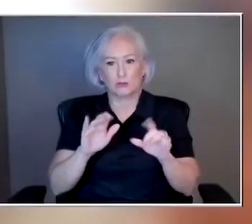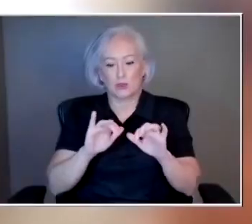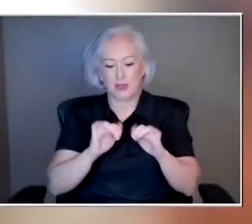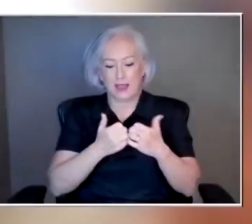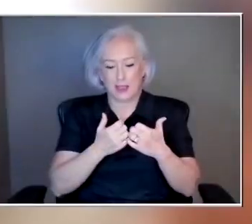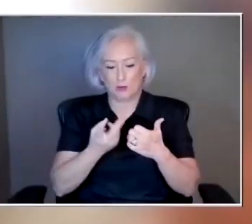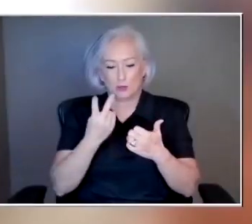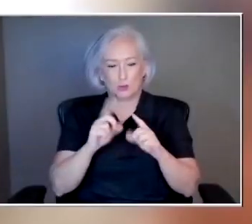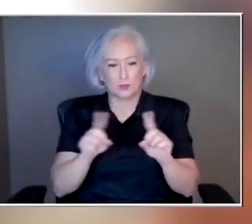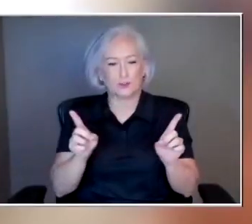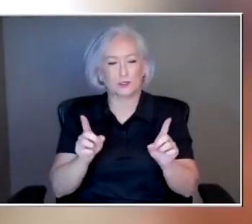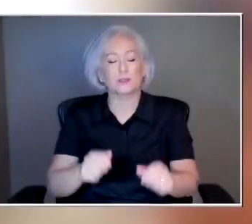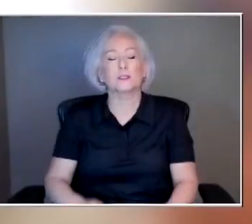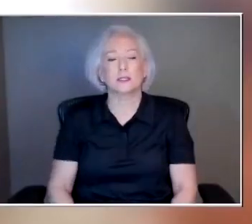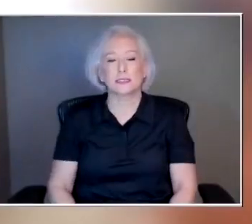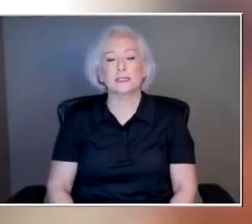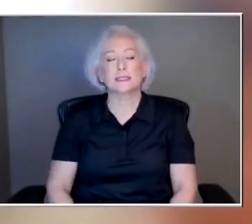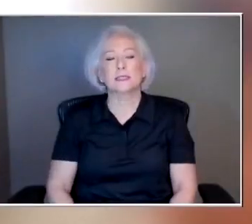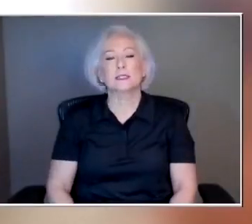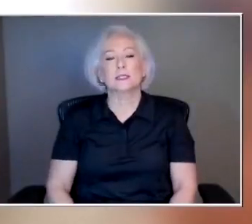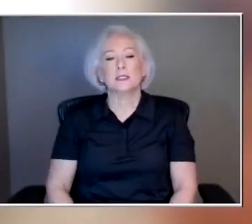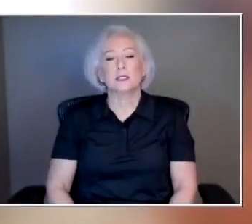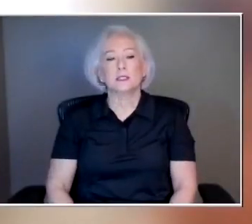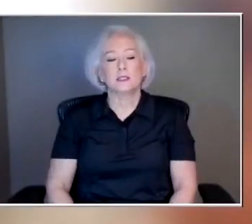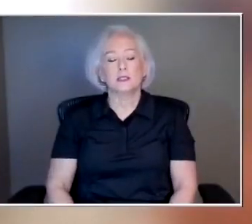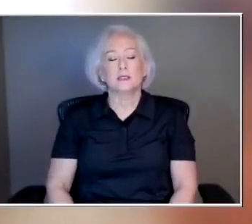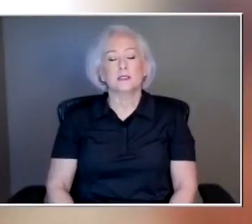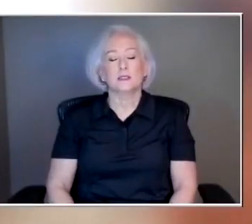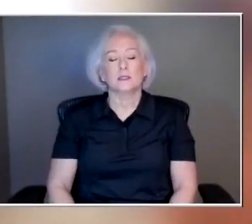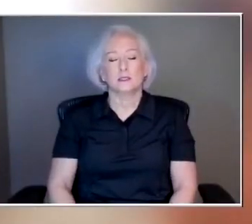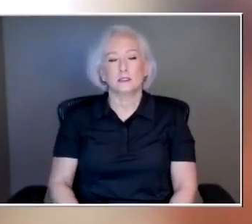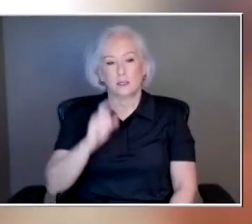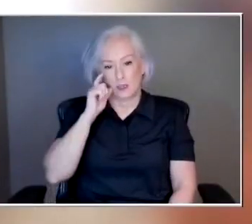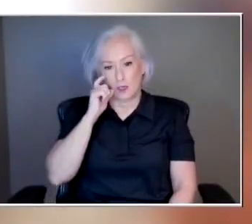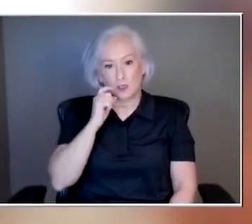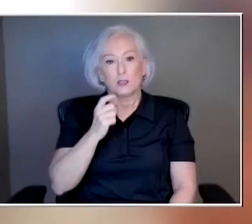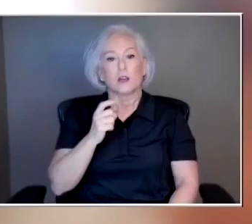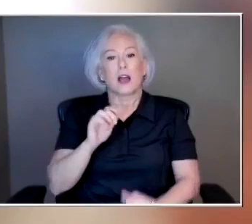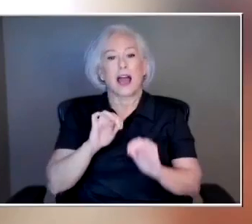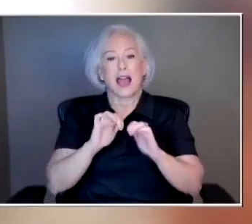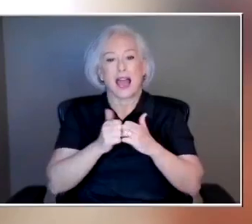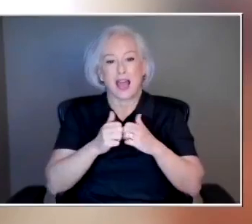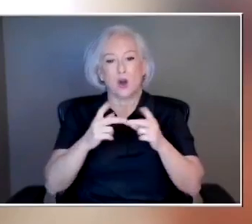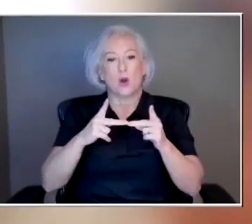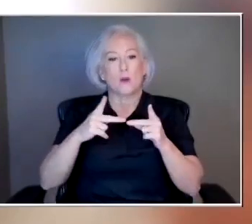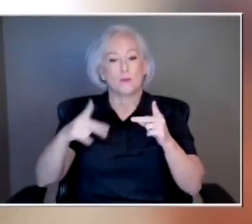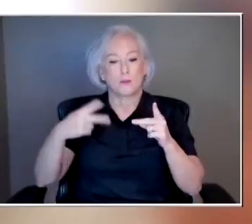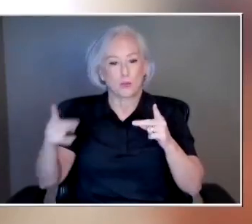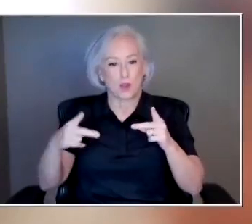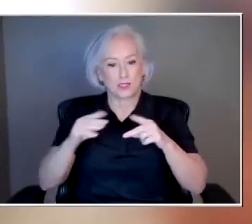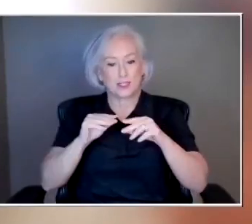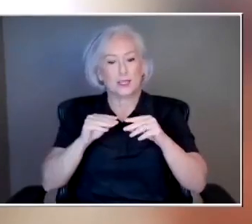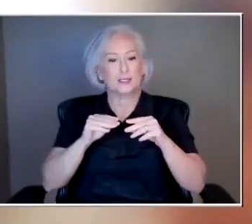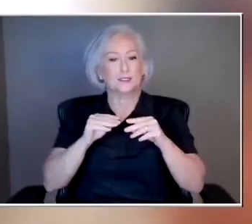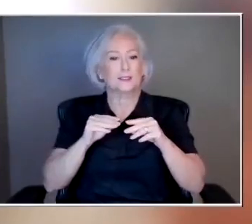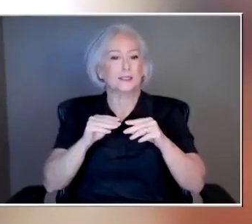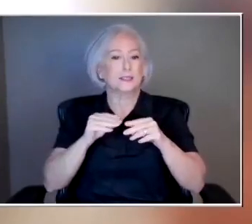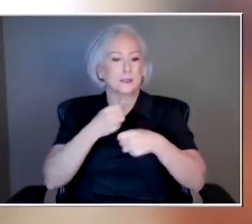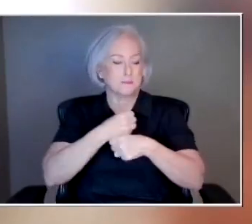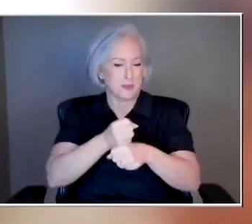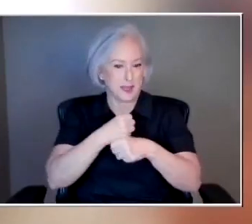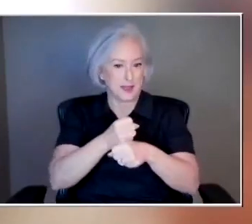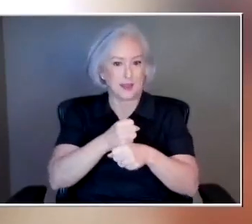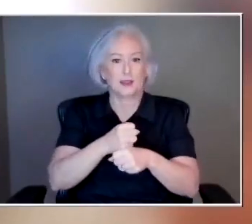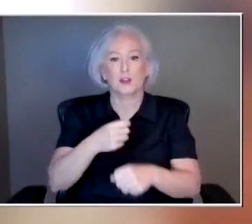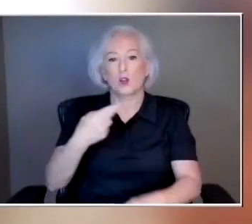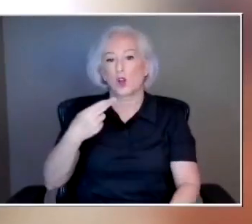2 cancers differed in the expression of the protein called HER2. One of them was HER2 positive and the other